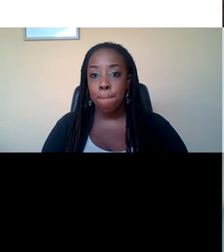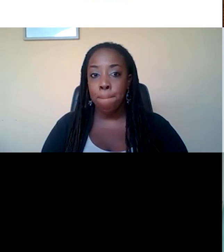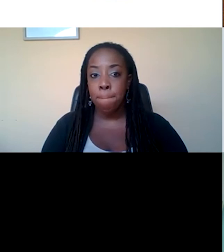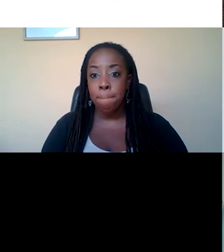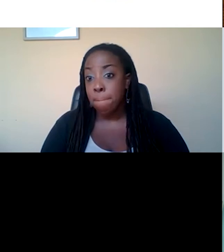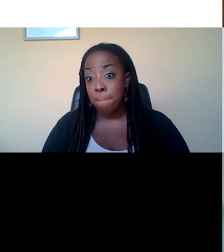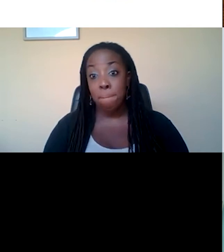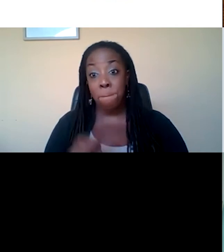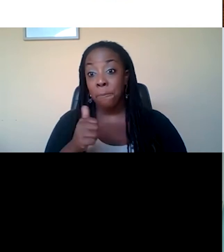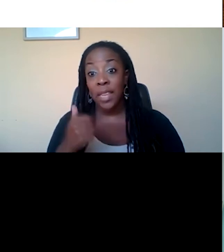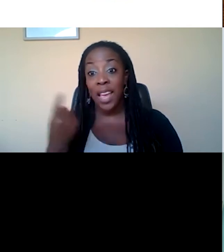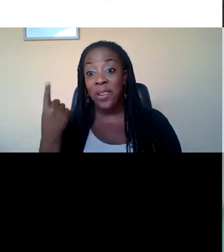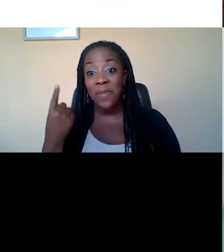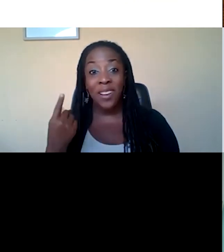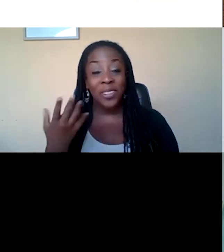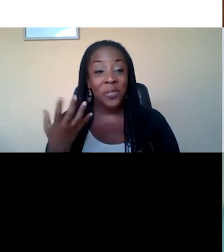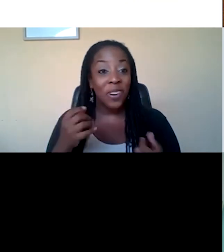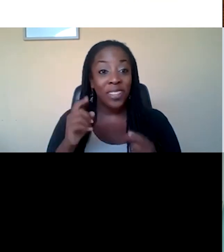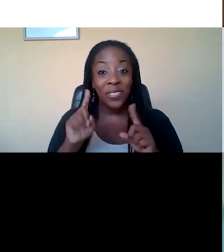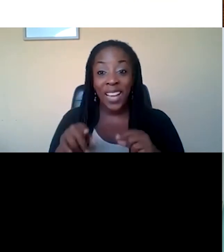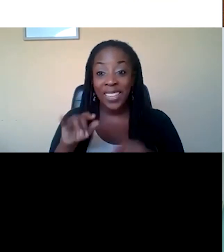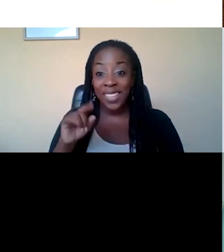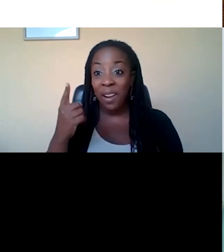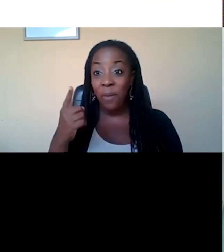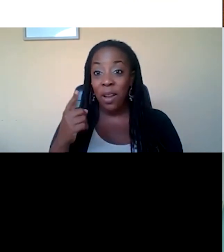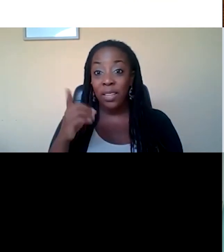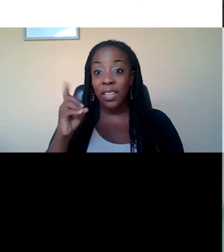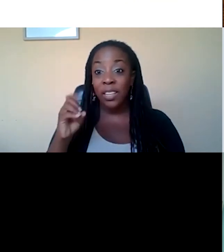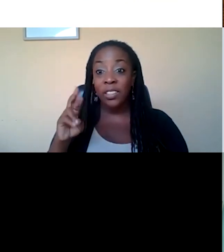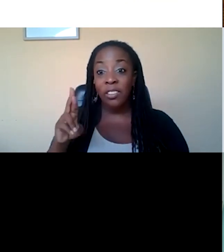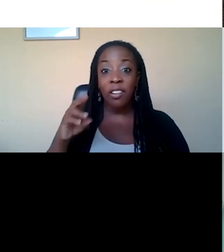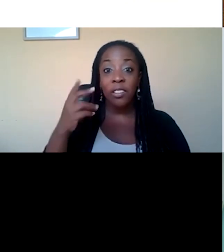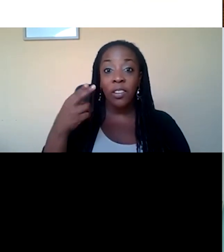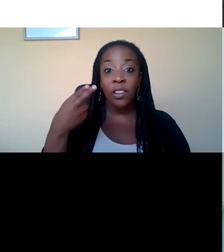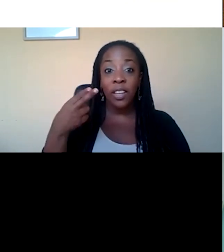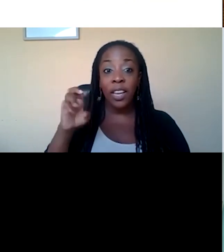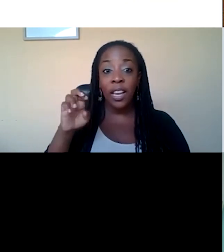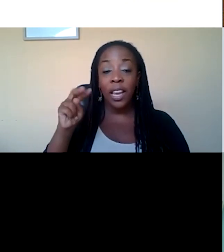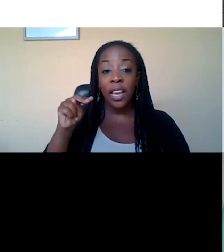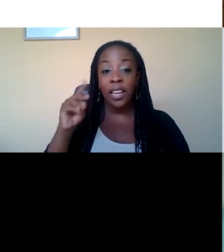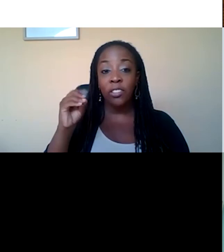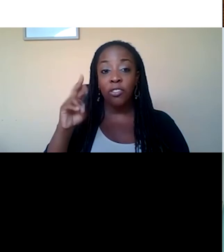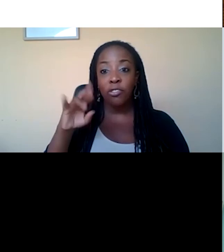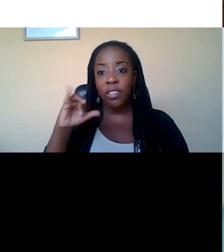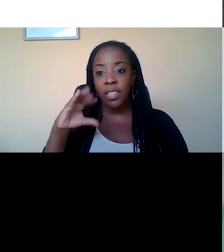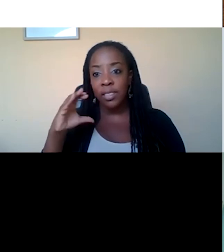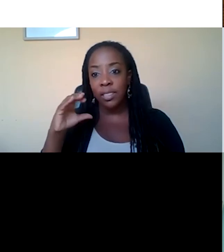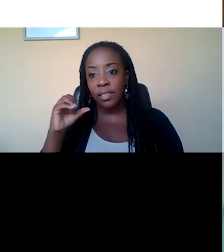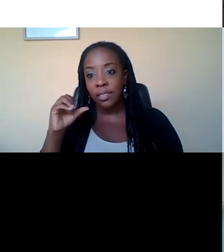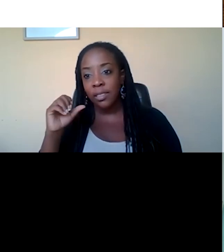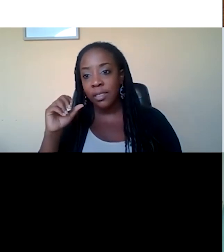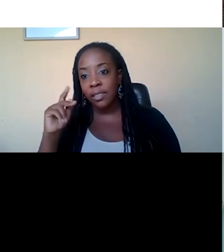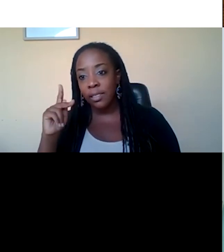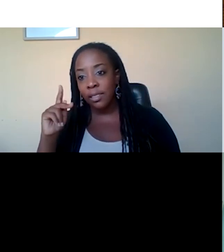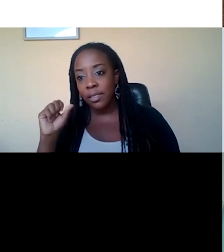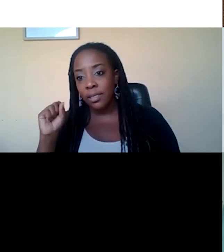Anyone who would like to answer that? Dr. Hendrickson? I'm sorry, Dr. Hendrick?